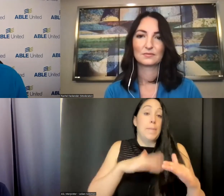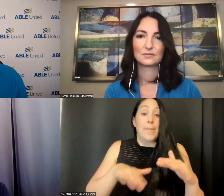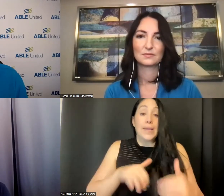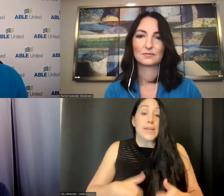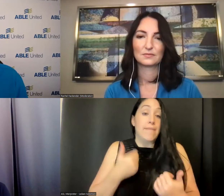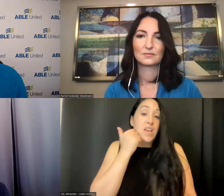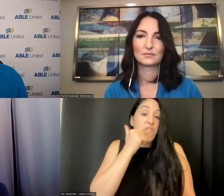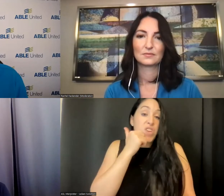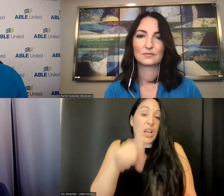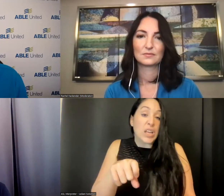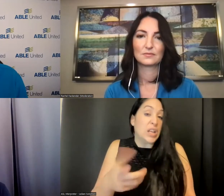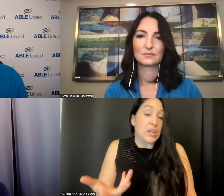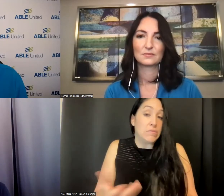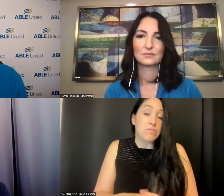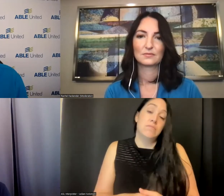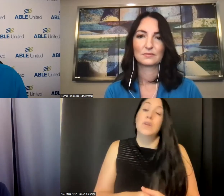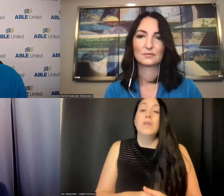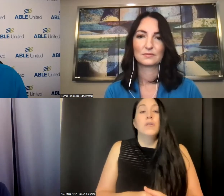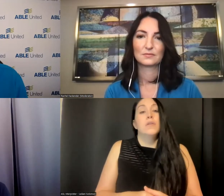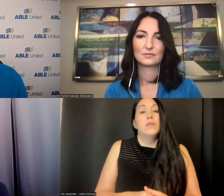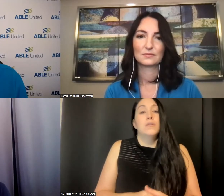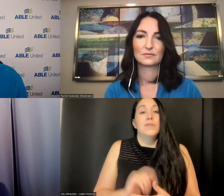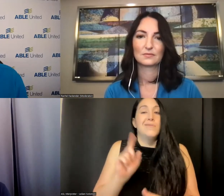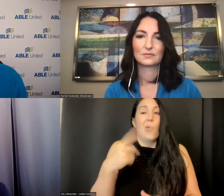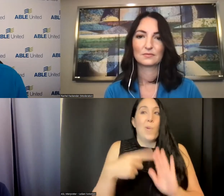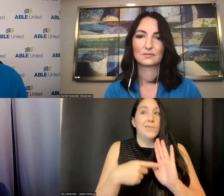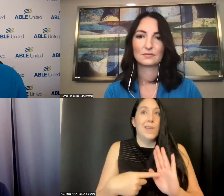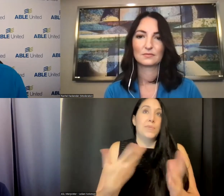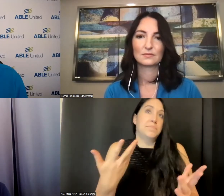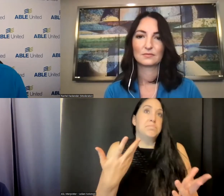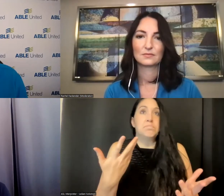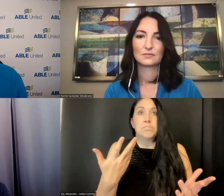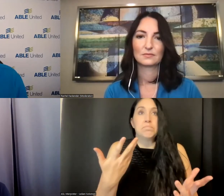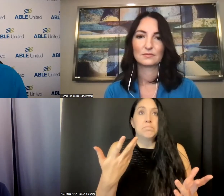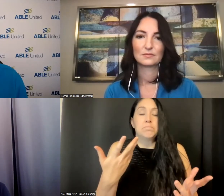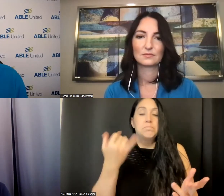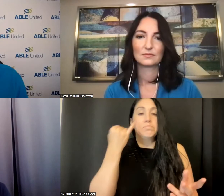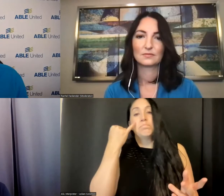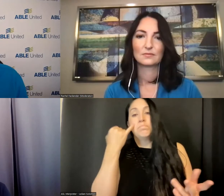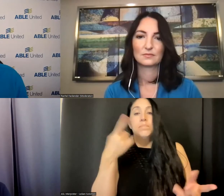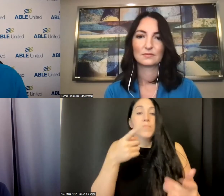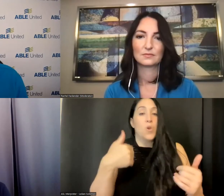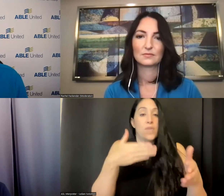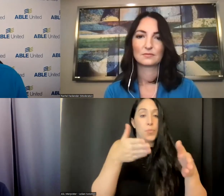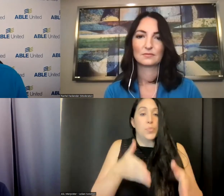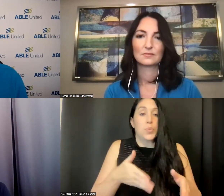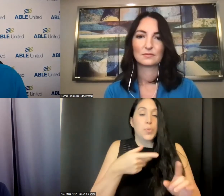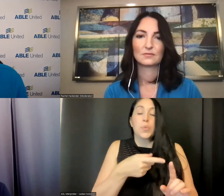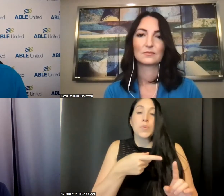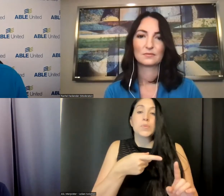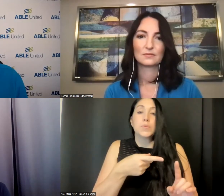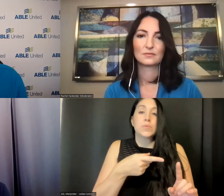expenses. The only example they gave us is, let's say you had an individual who maybe